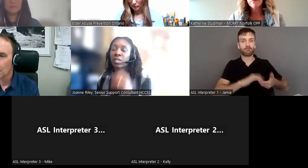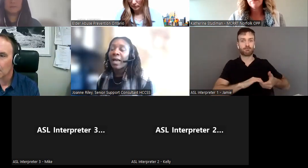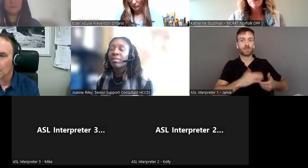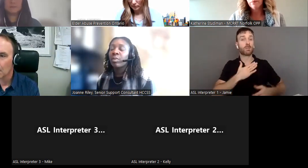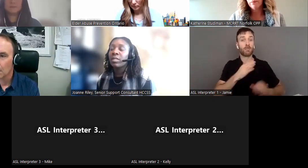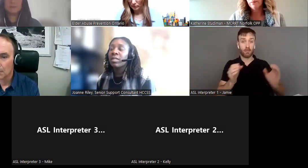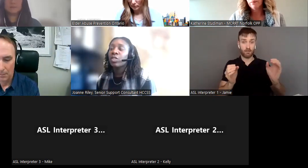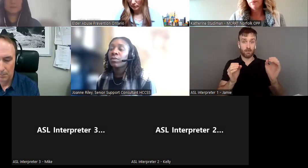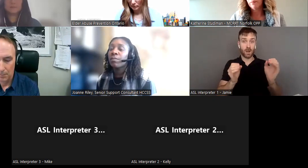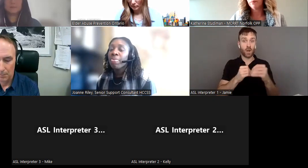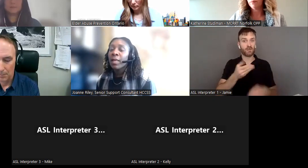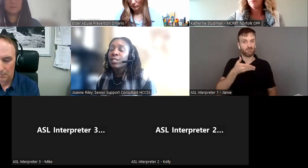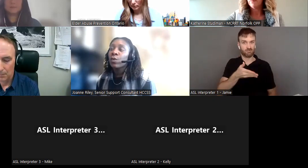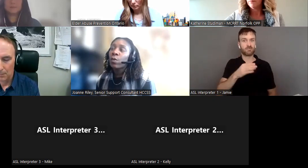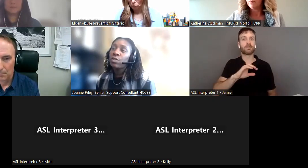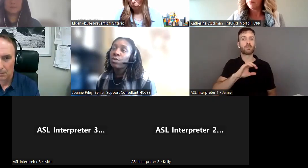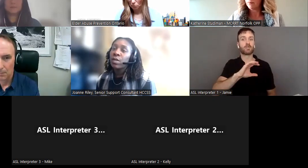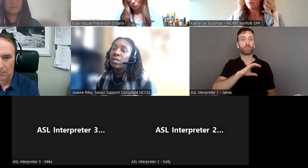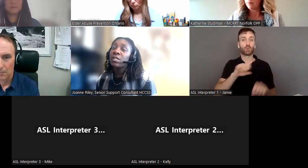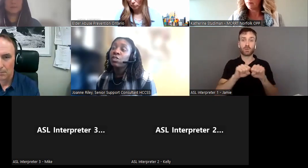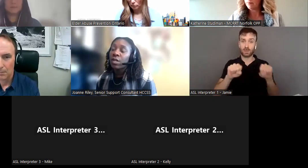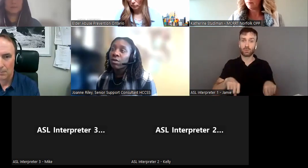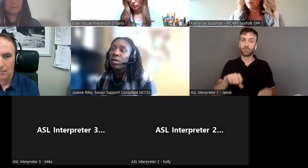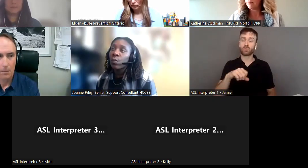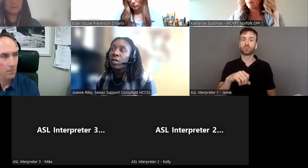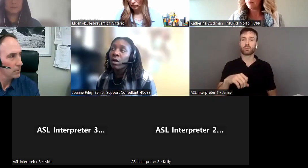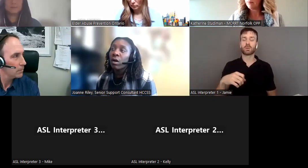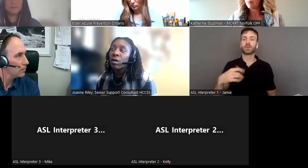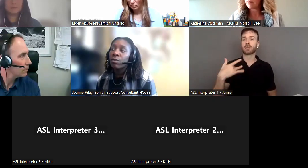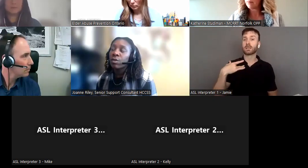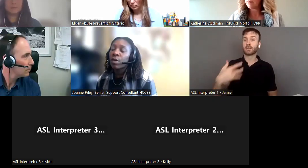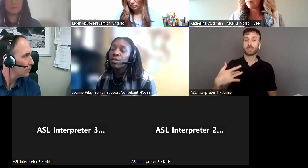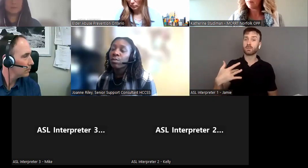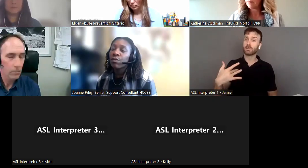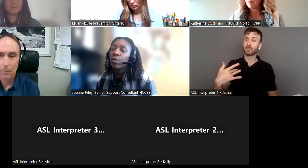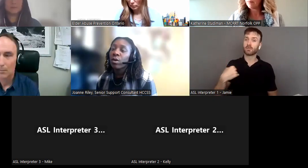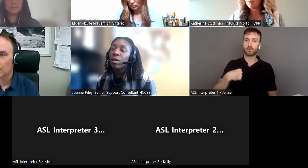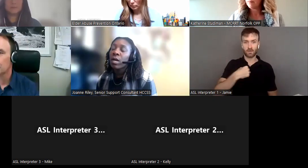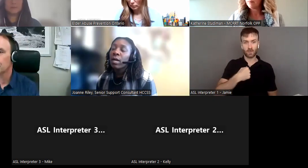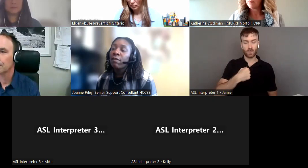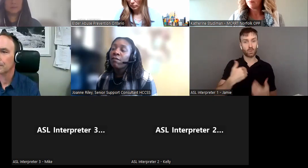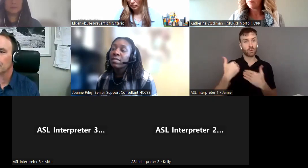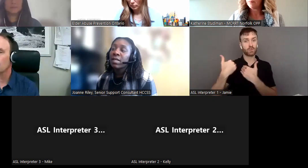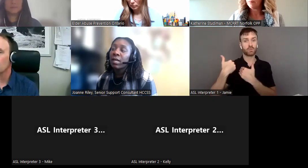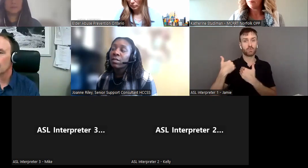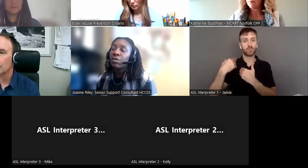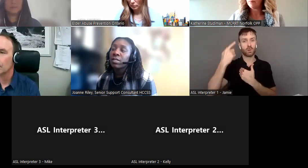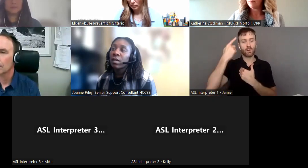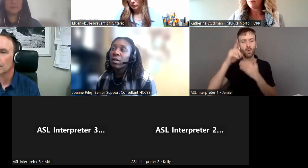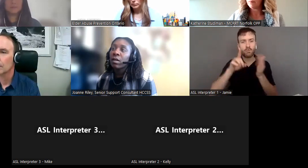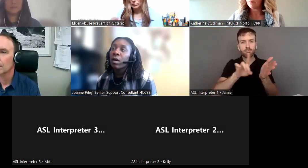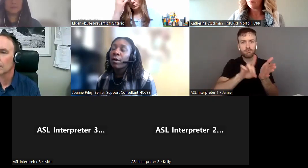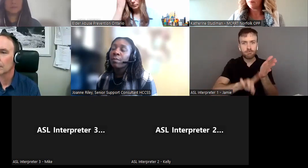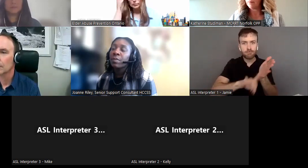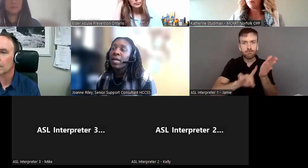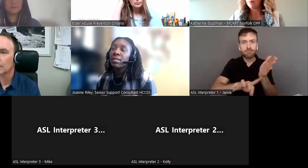is actually at the police station. And so what we do is generally we are responsible for investigating and